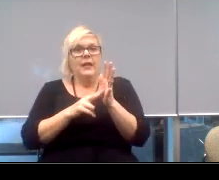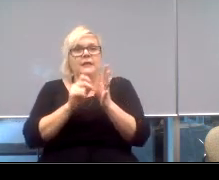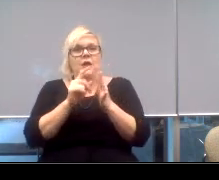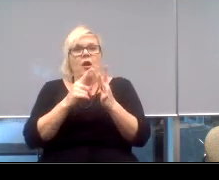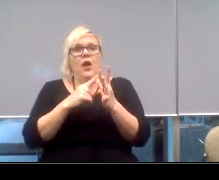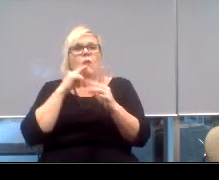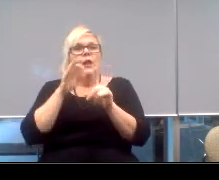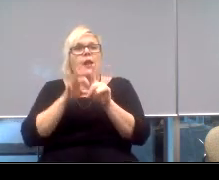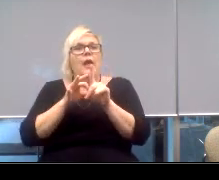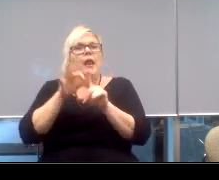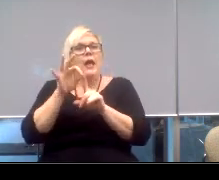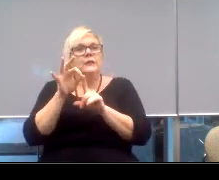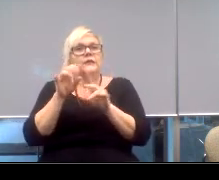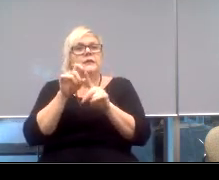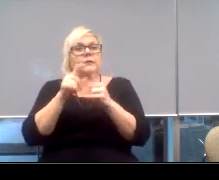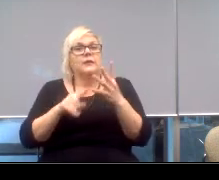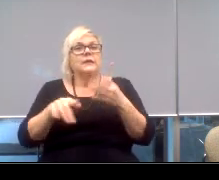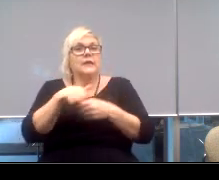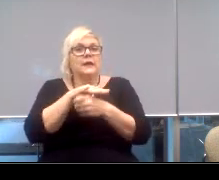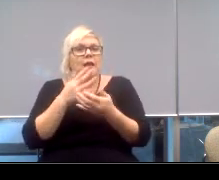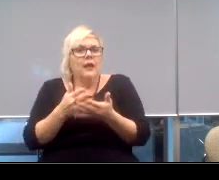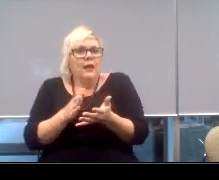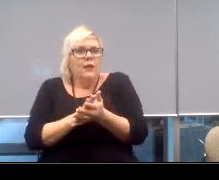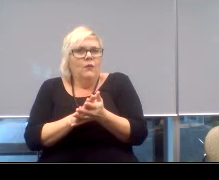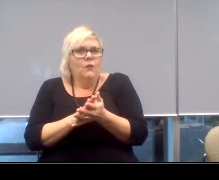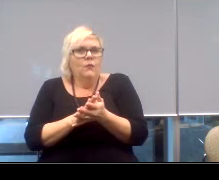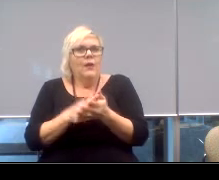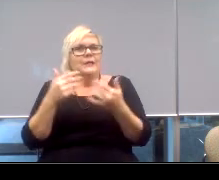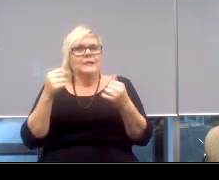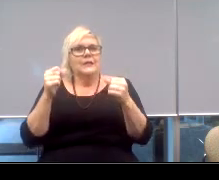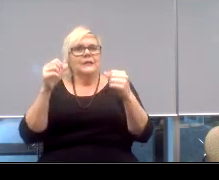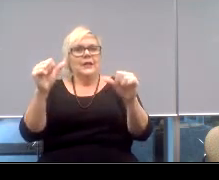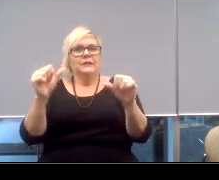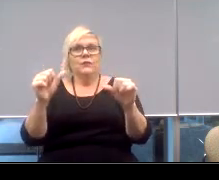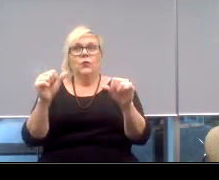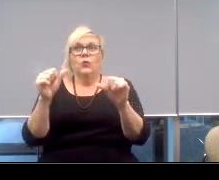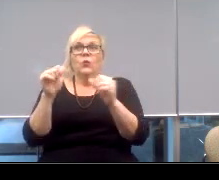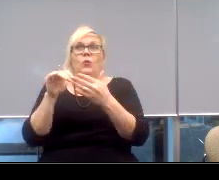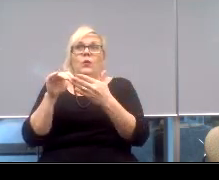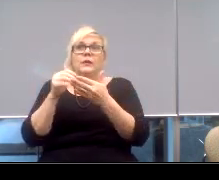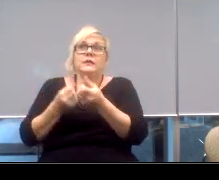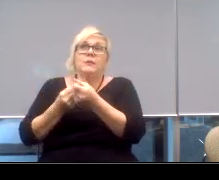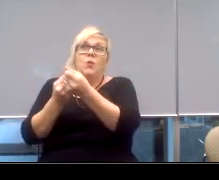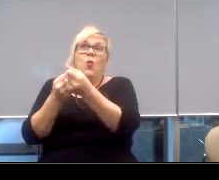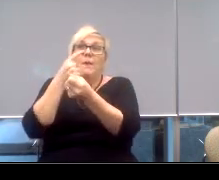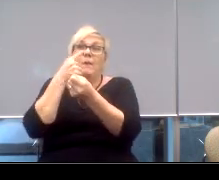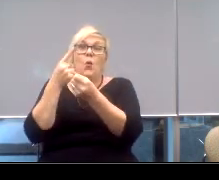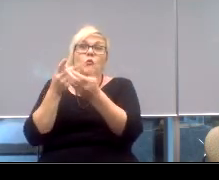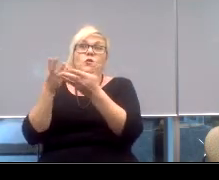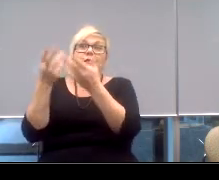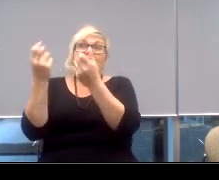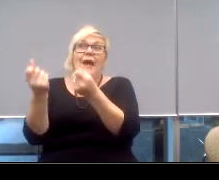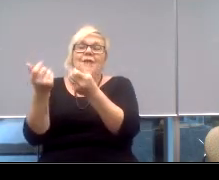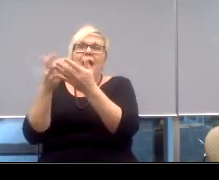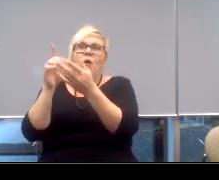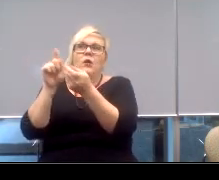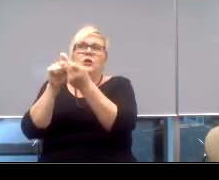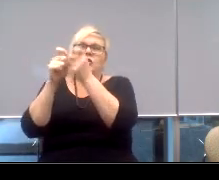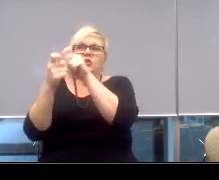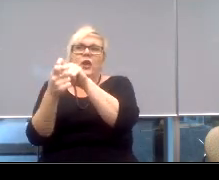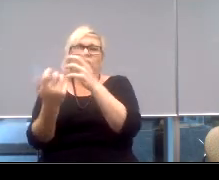the disability sector by successful transitioning of existing sector providers, identifying and addressing barriers